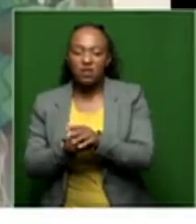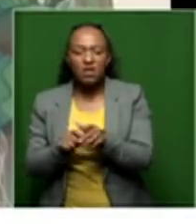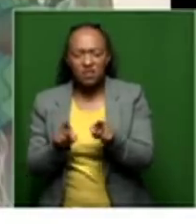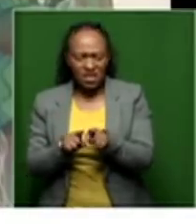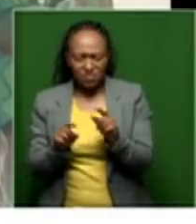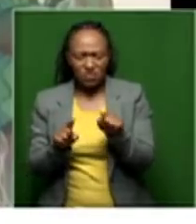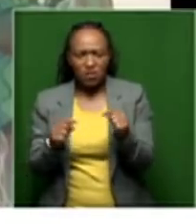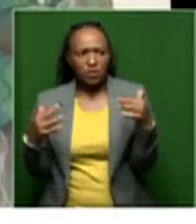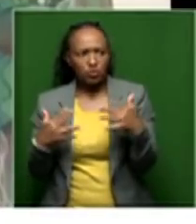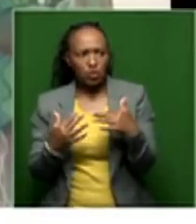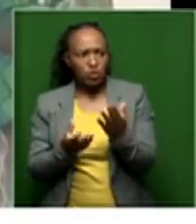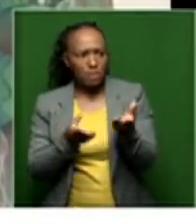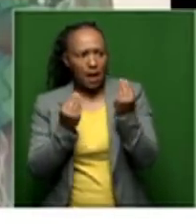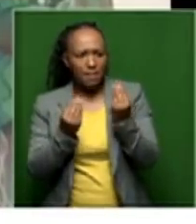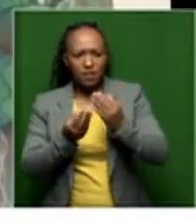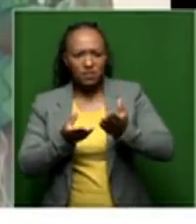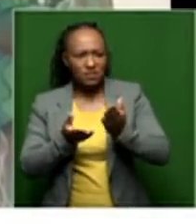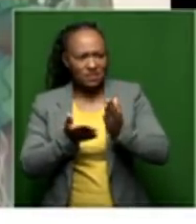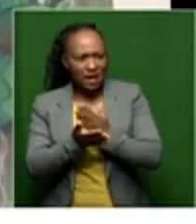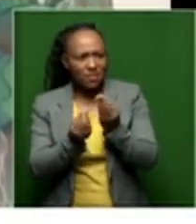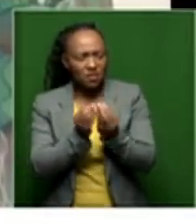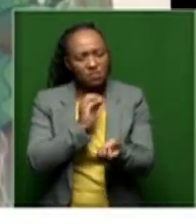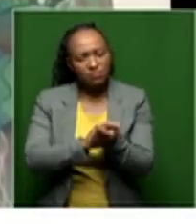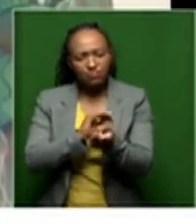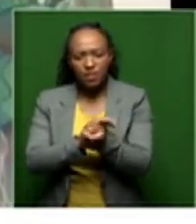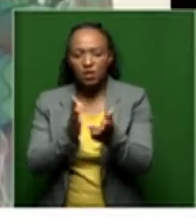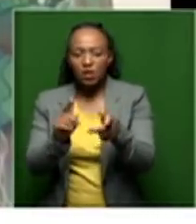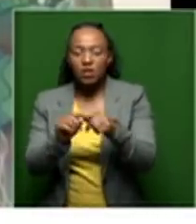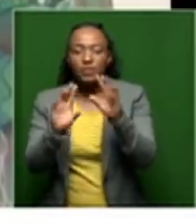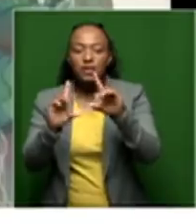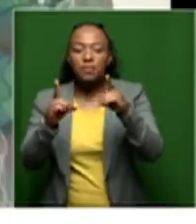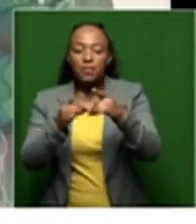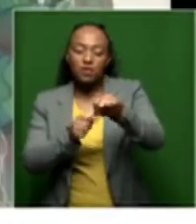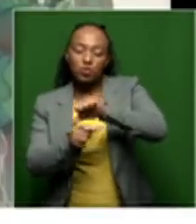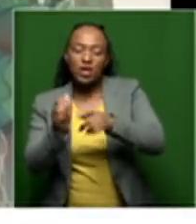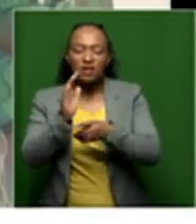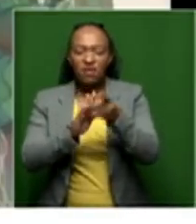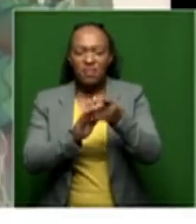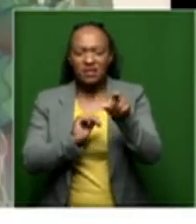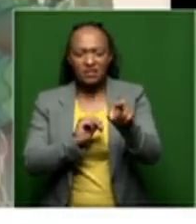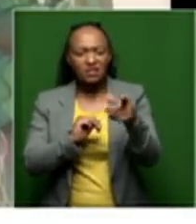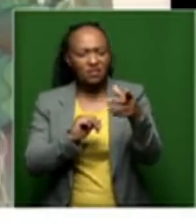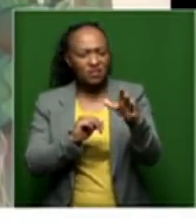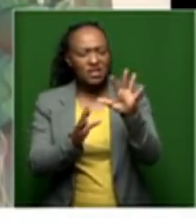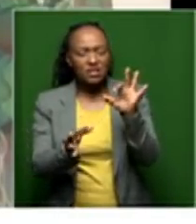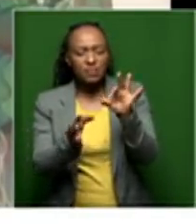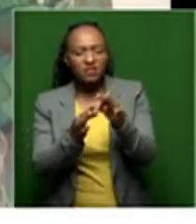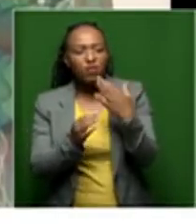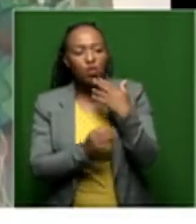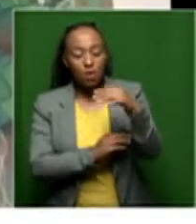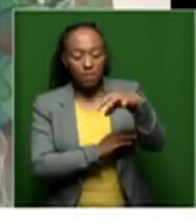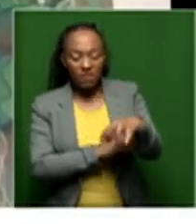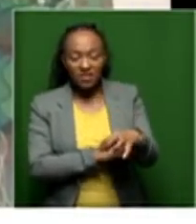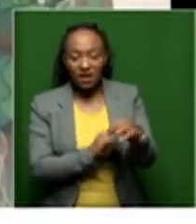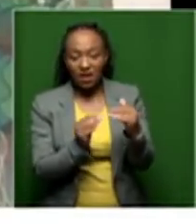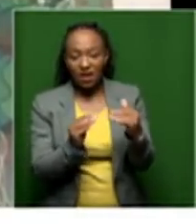then when you find some of these things happening. Department of Social Development, particularly at provincial